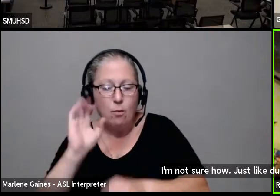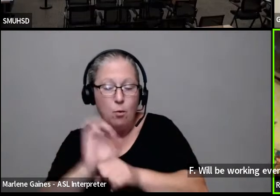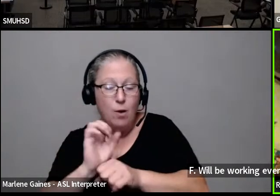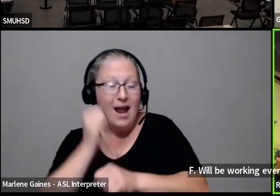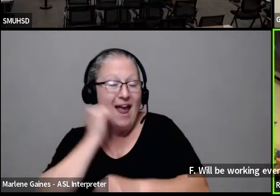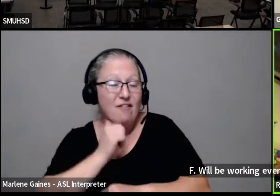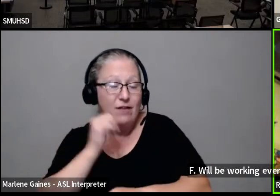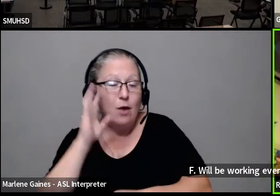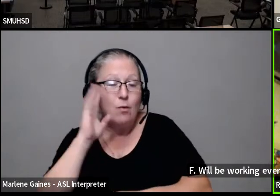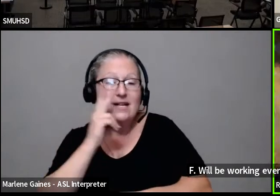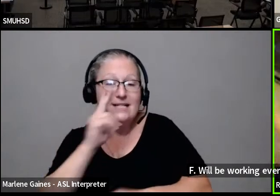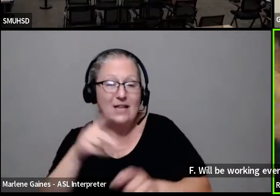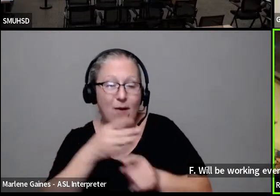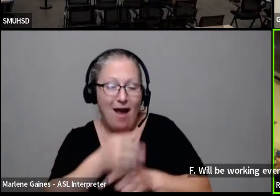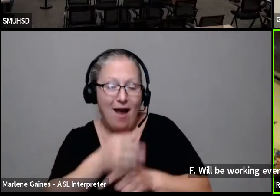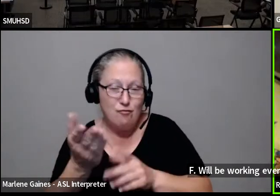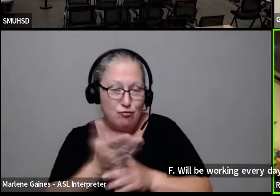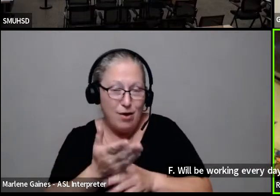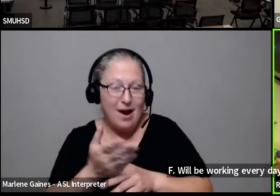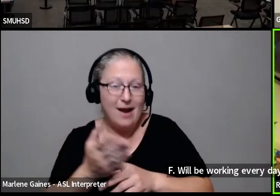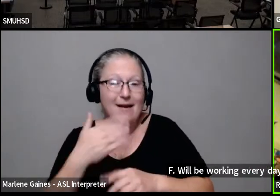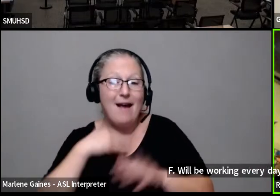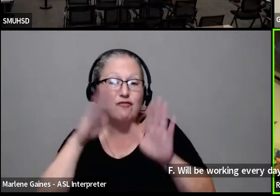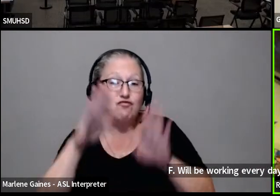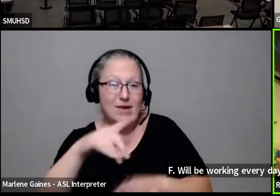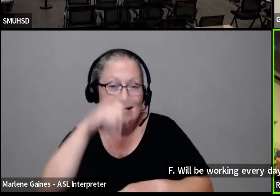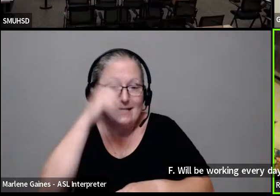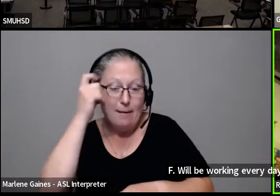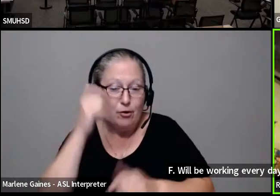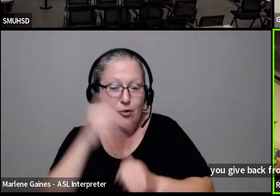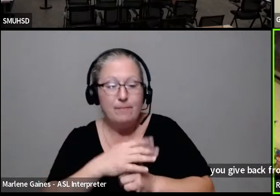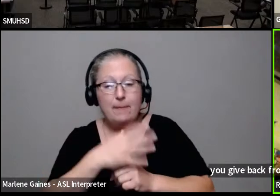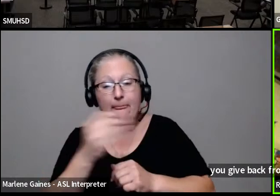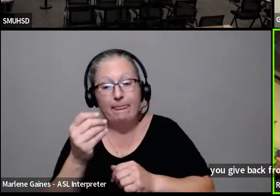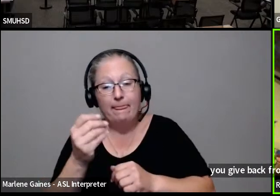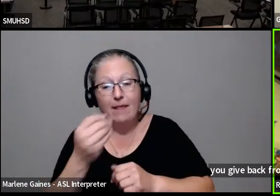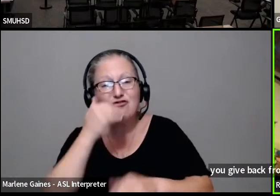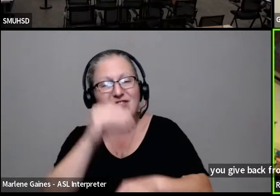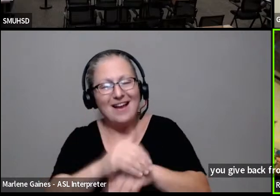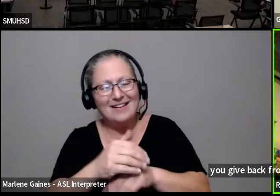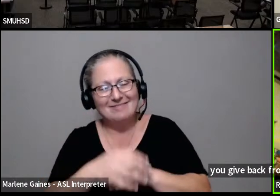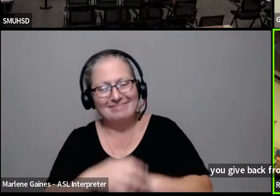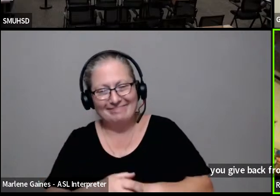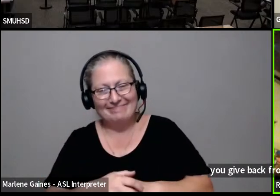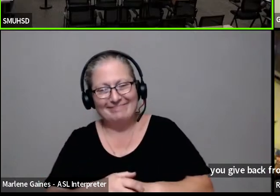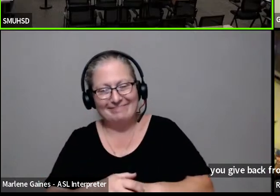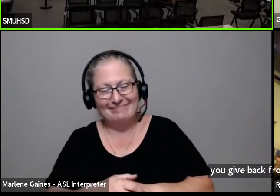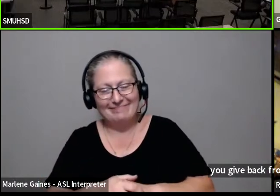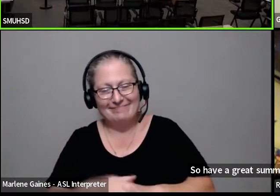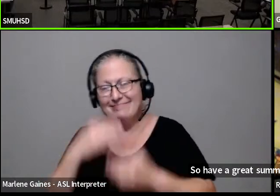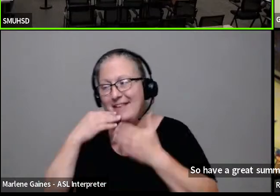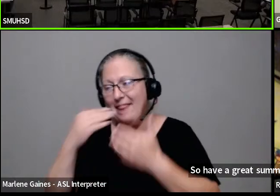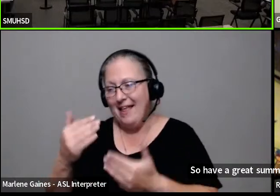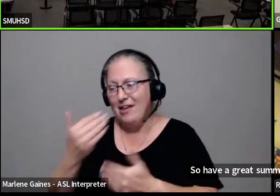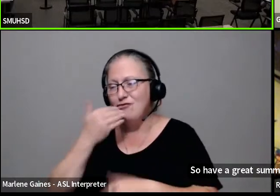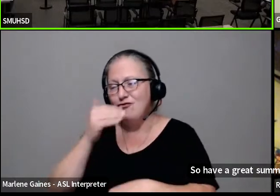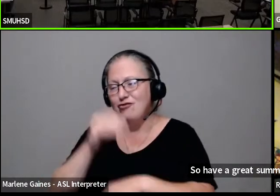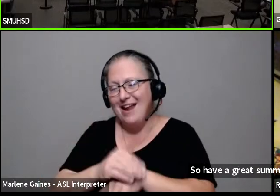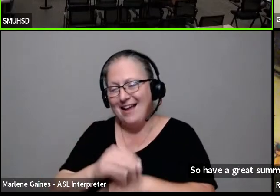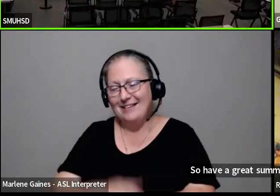you after you get back from your break. So have a great summer and good night. Thank you. Good